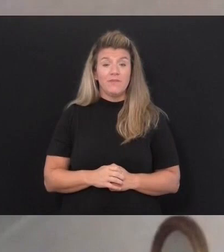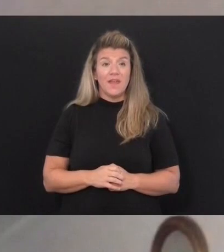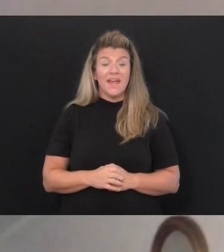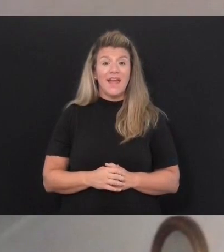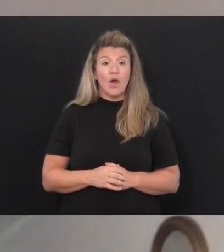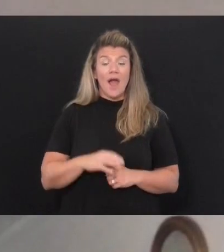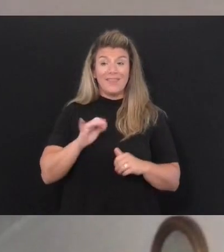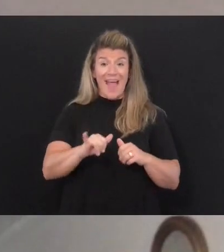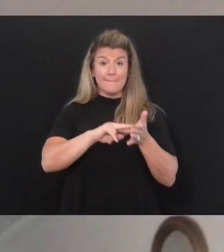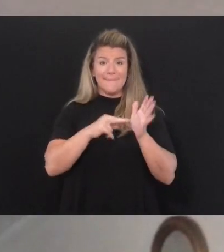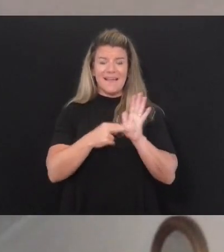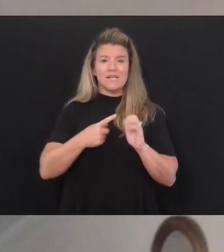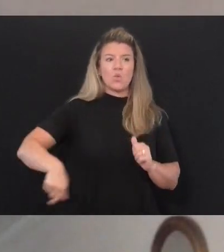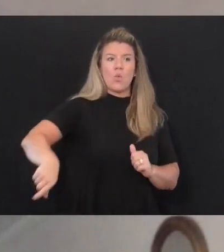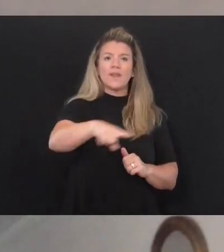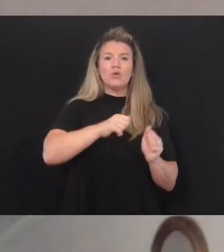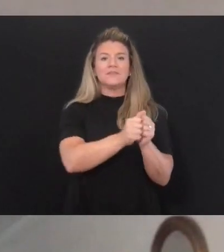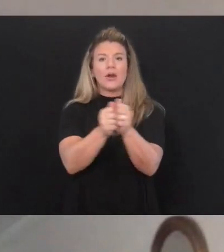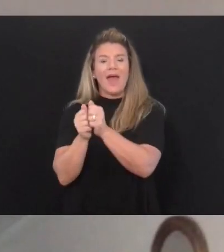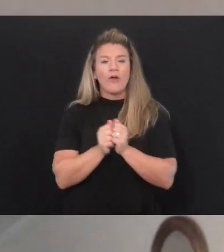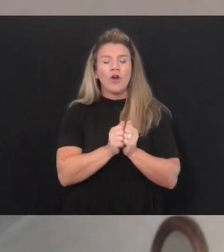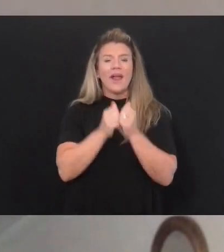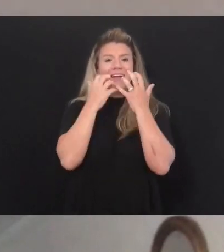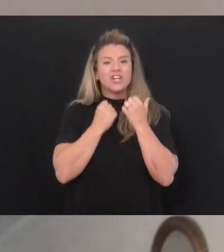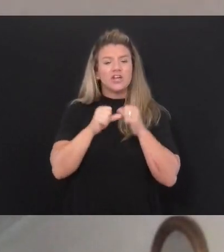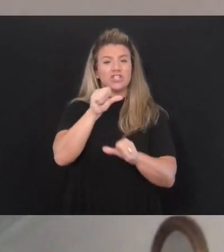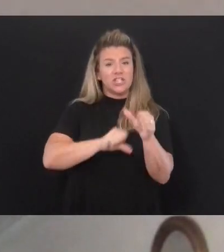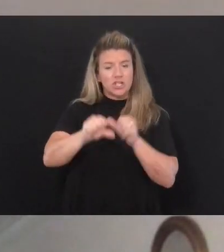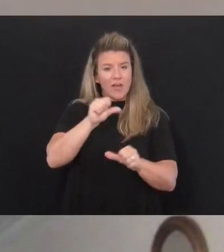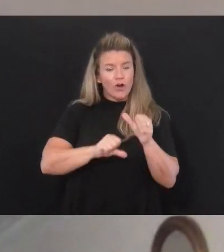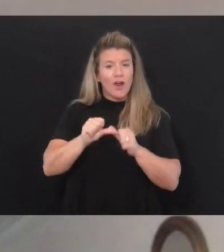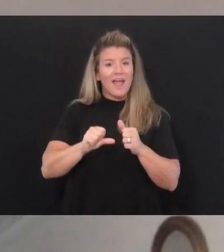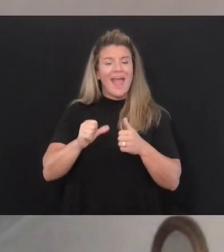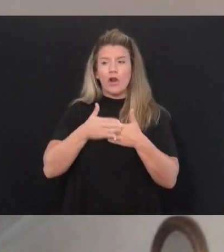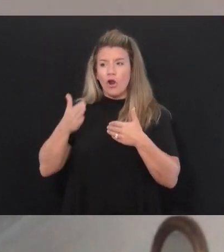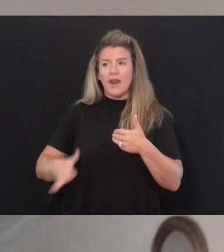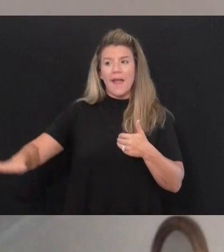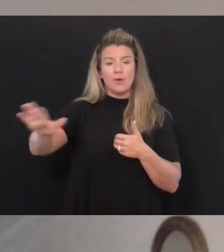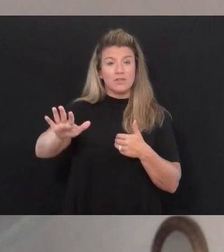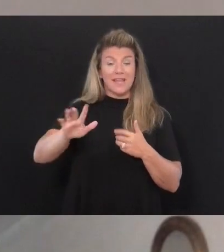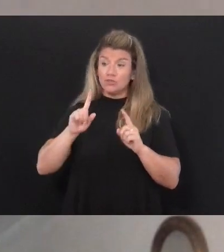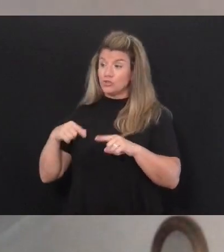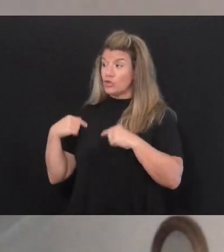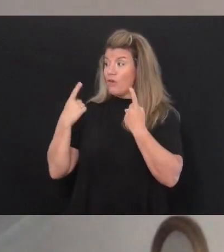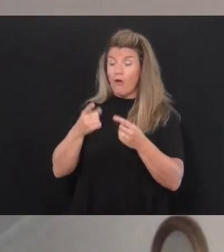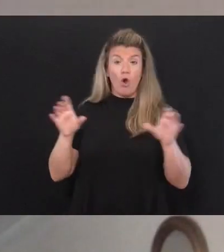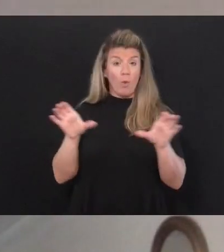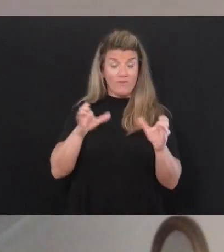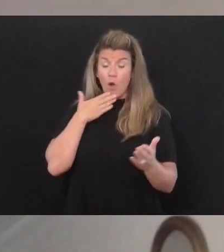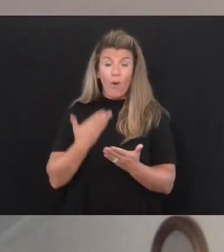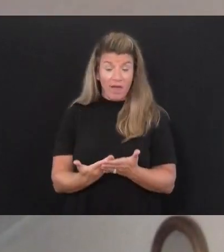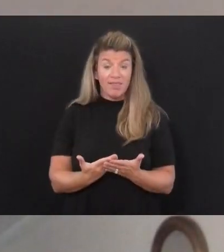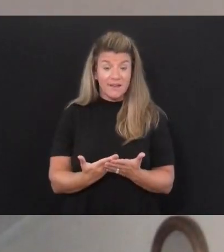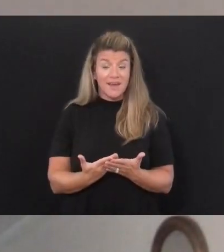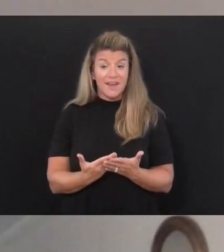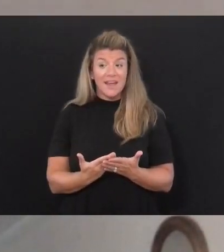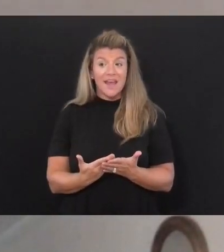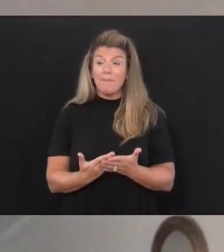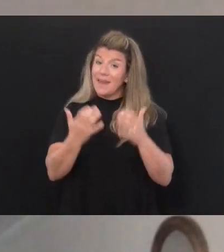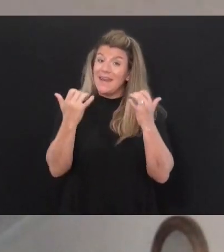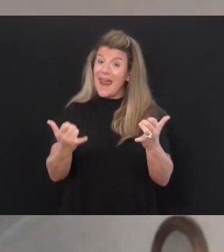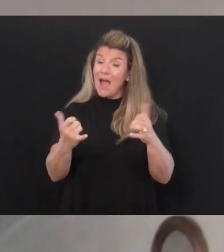we probably are going to have 30-odd thousand small businesses in the state of West Virginia